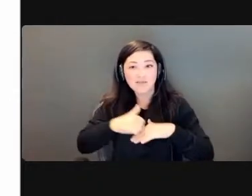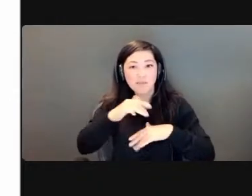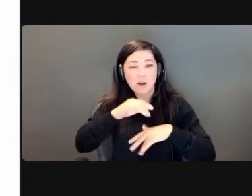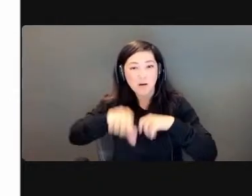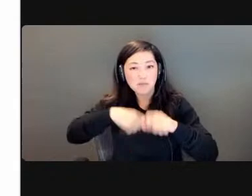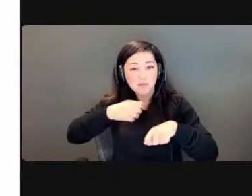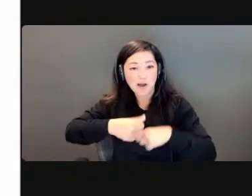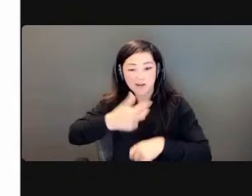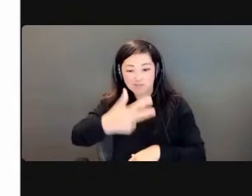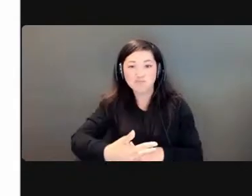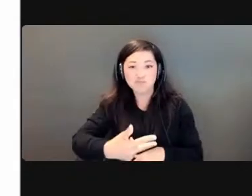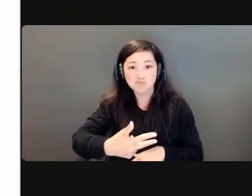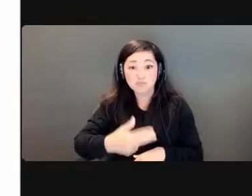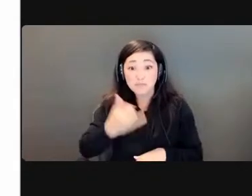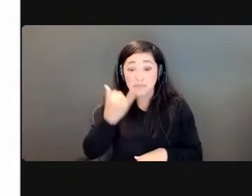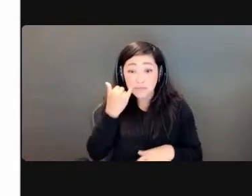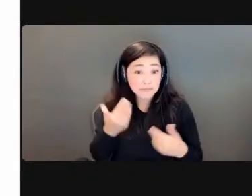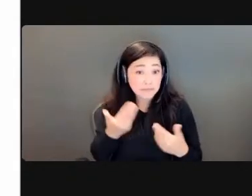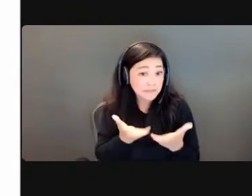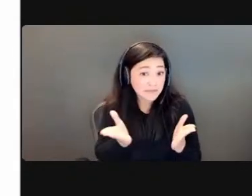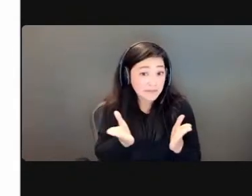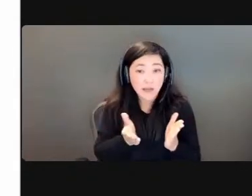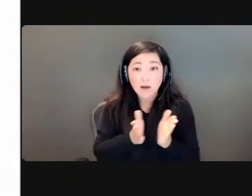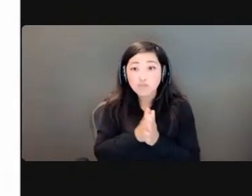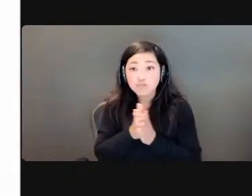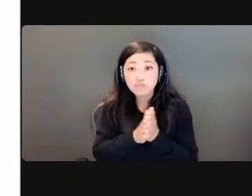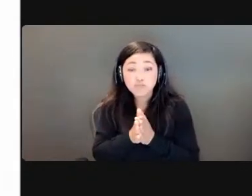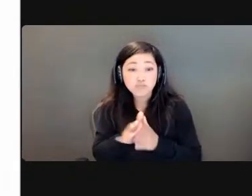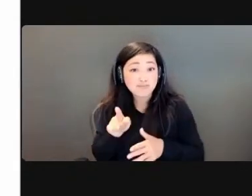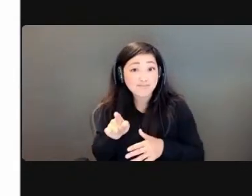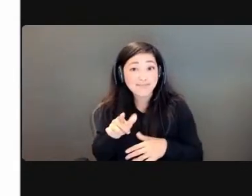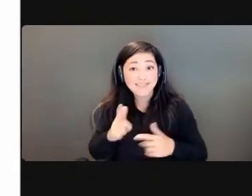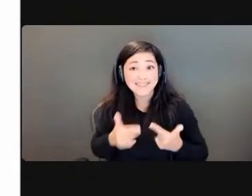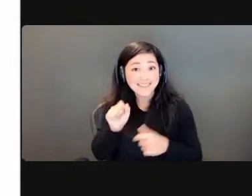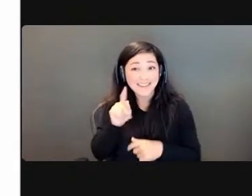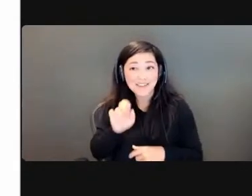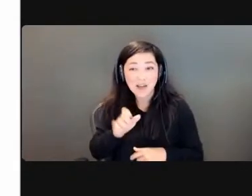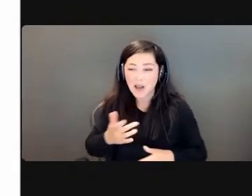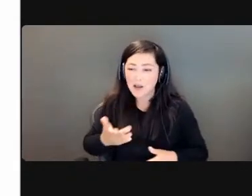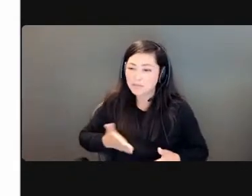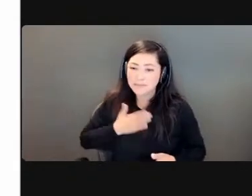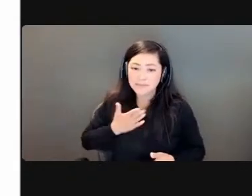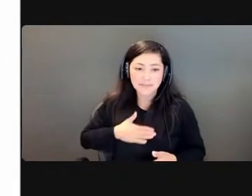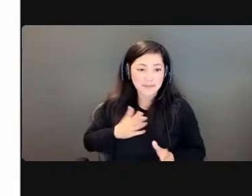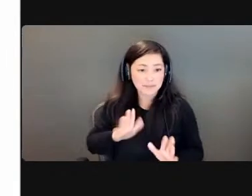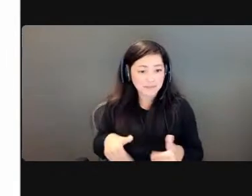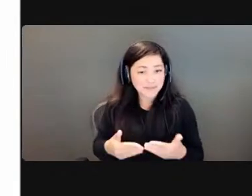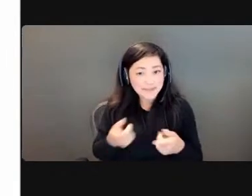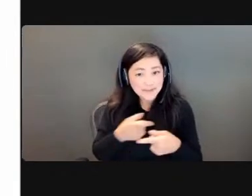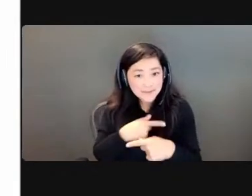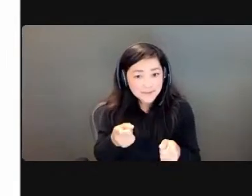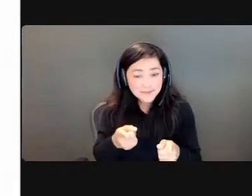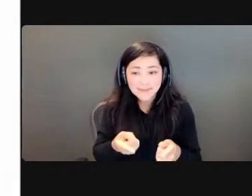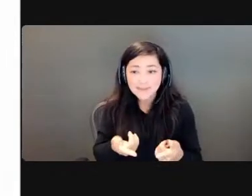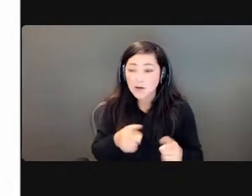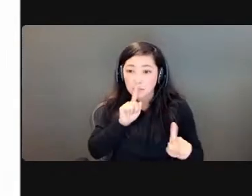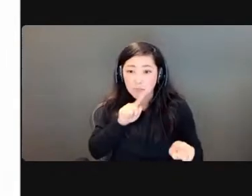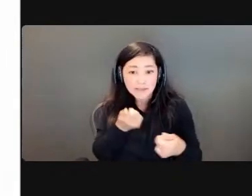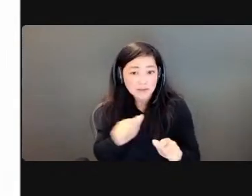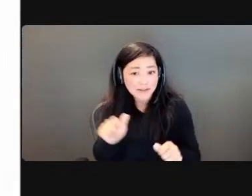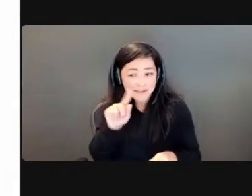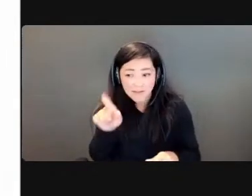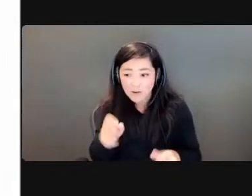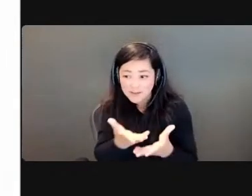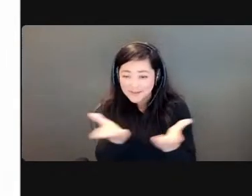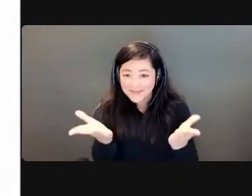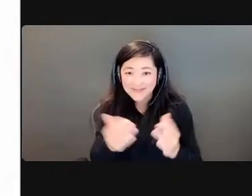me. So if anybody is interested in this lifestyle, I'm so happy to introduce it to you or answer any questions you might have.